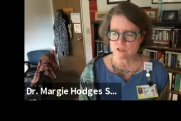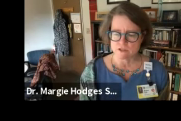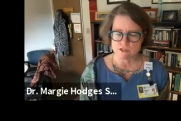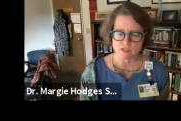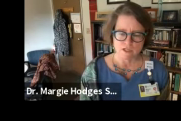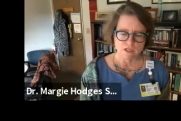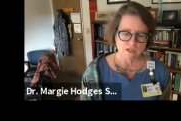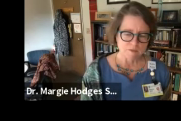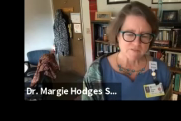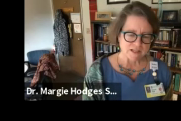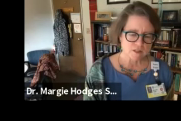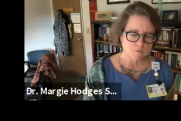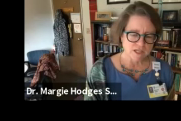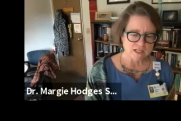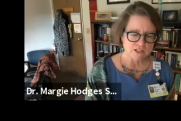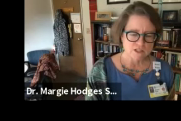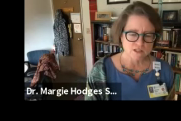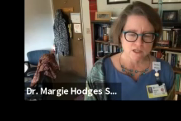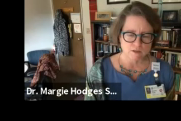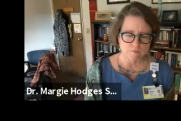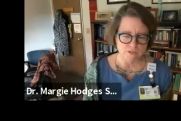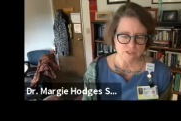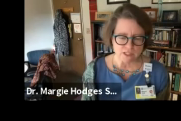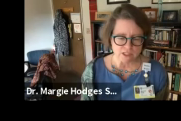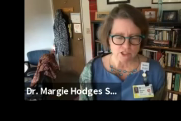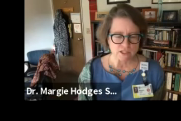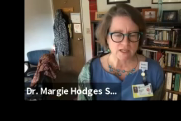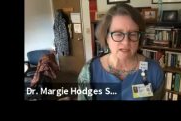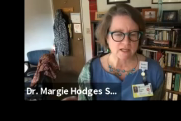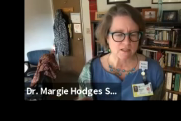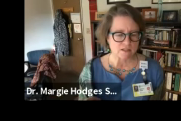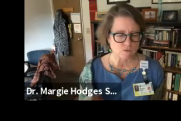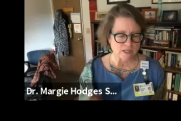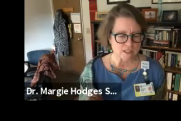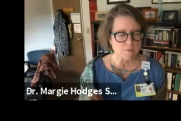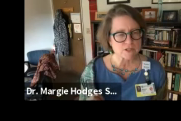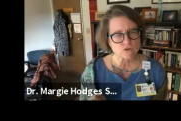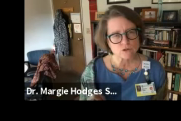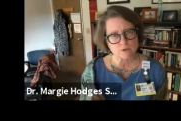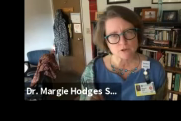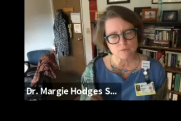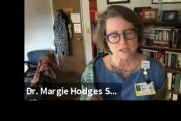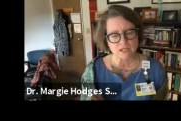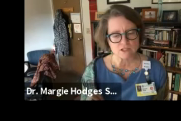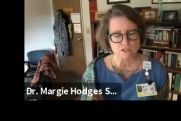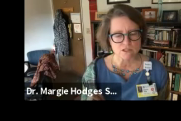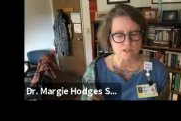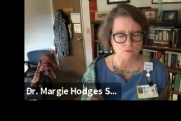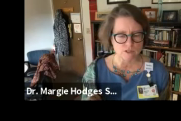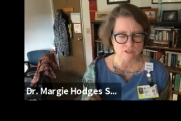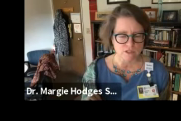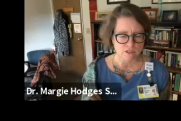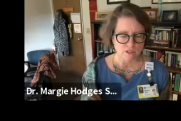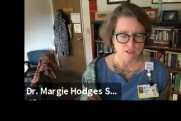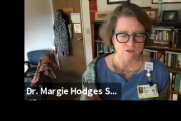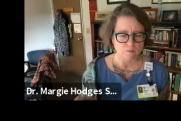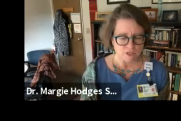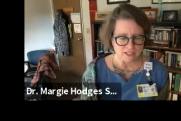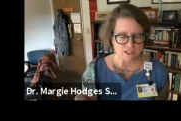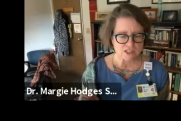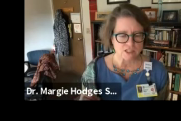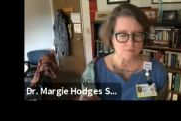Medical Center's advanced communication teaching. And we had a special group on communications that was